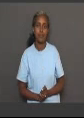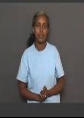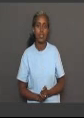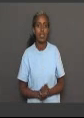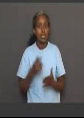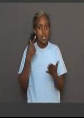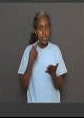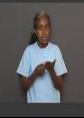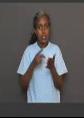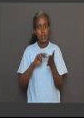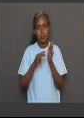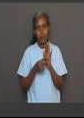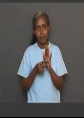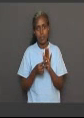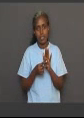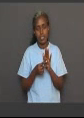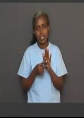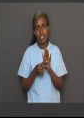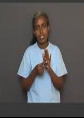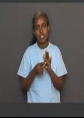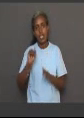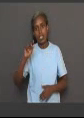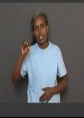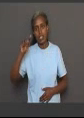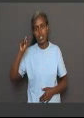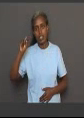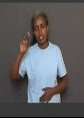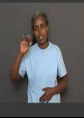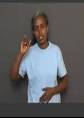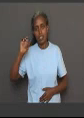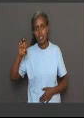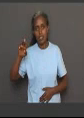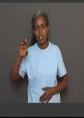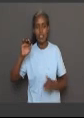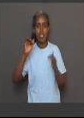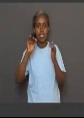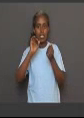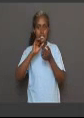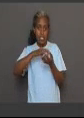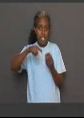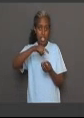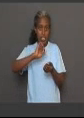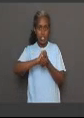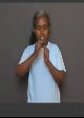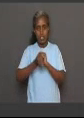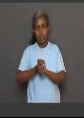This means that the entire cycle takes place within pi.